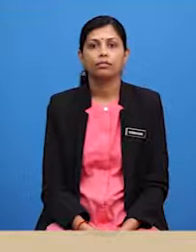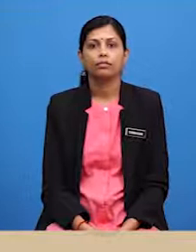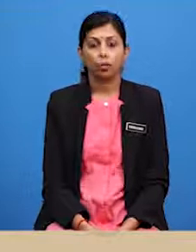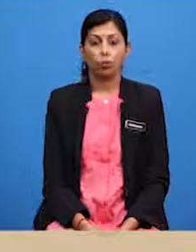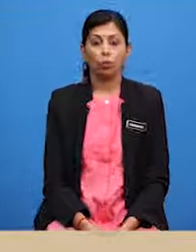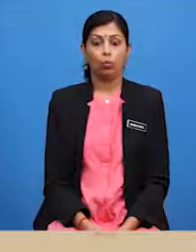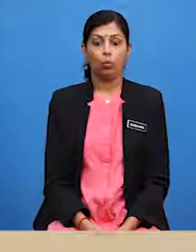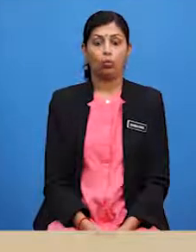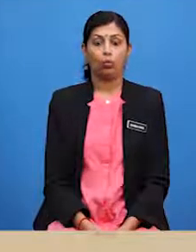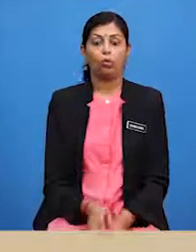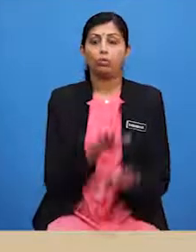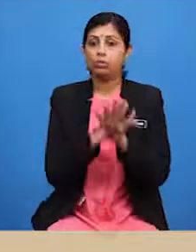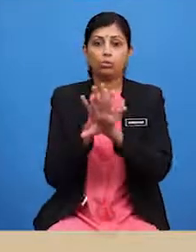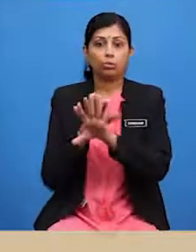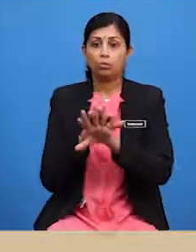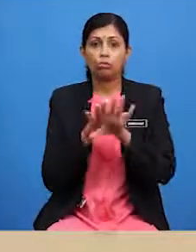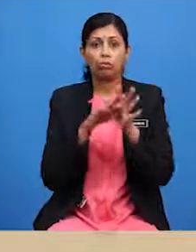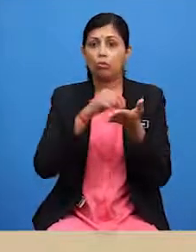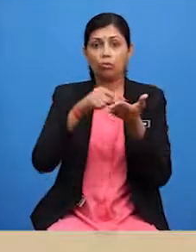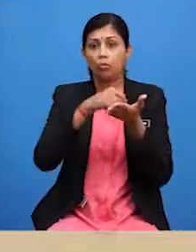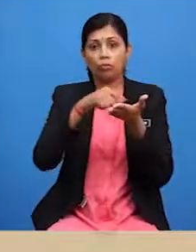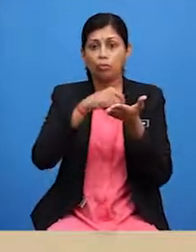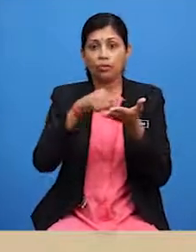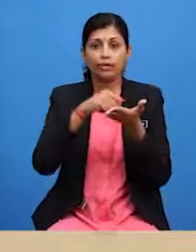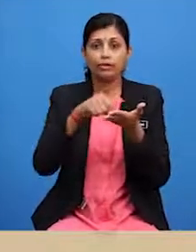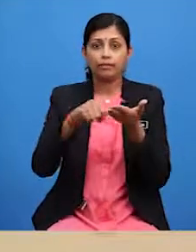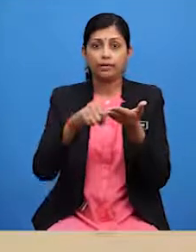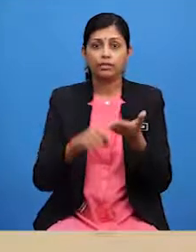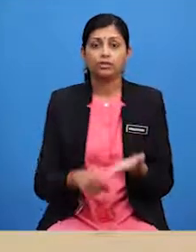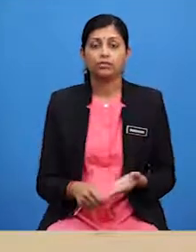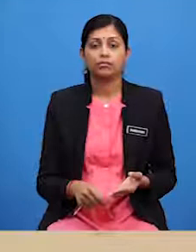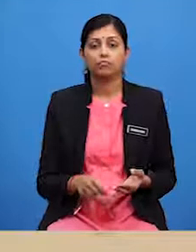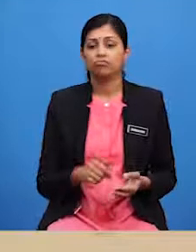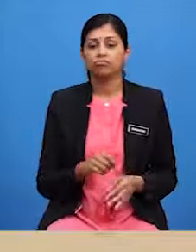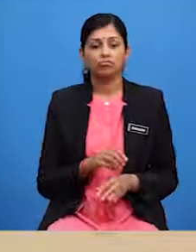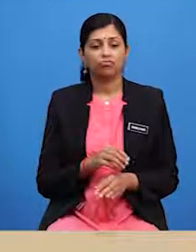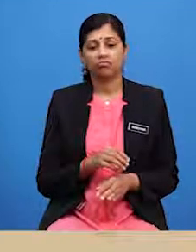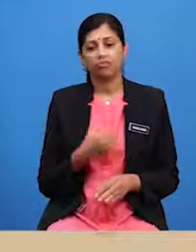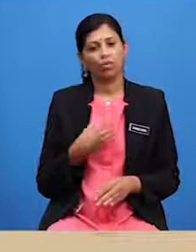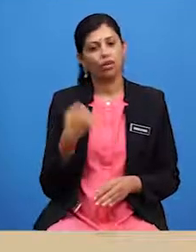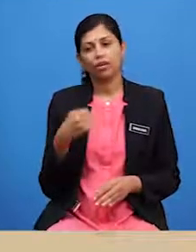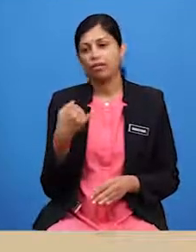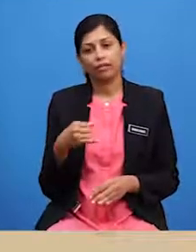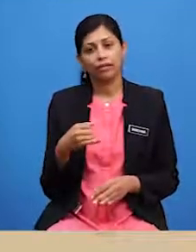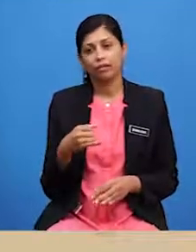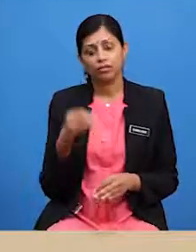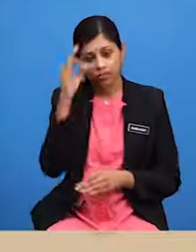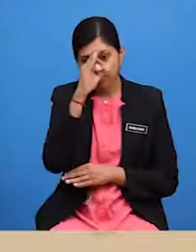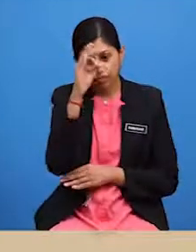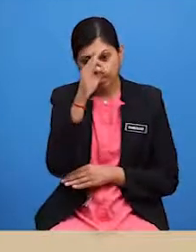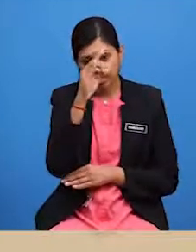dear, there are too many scribblings here. I don't think I can find the directions from your